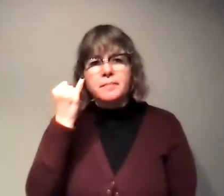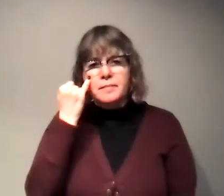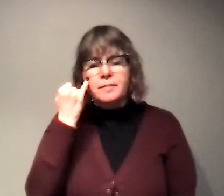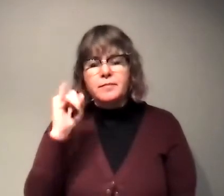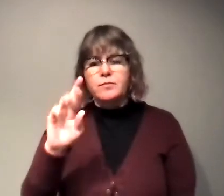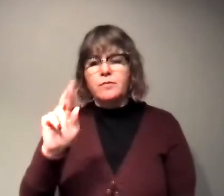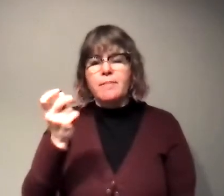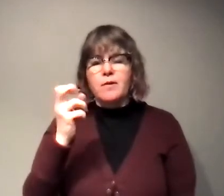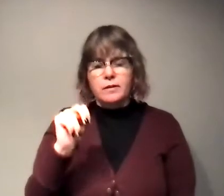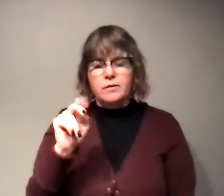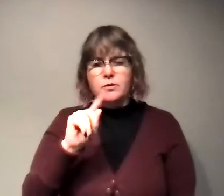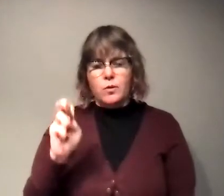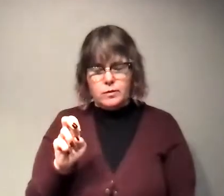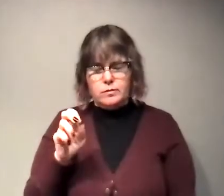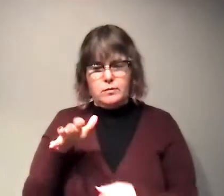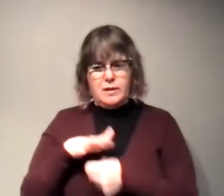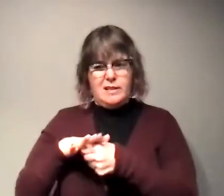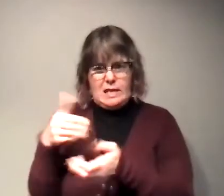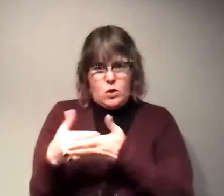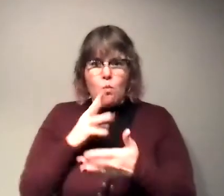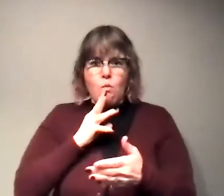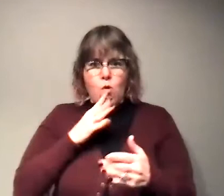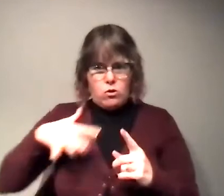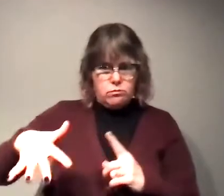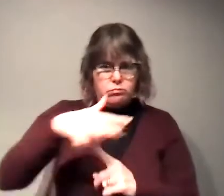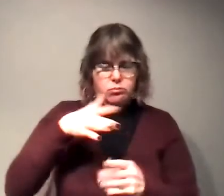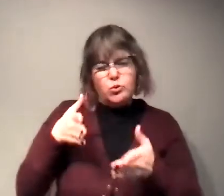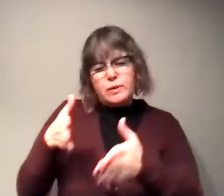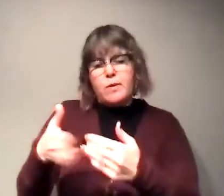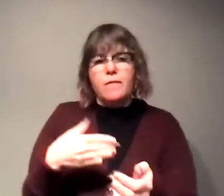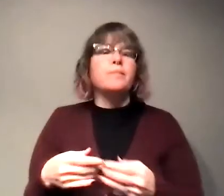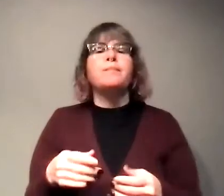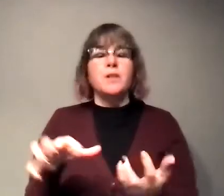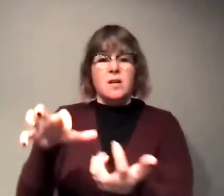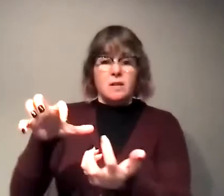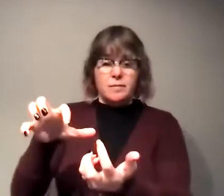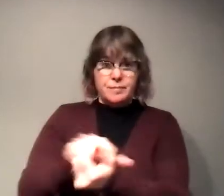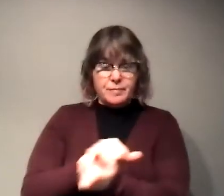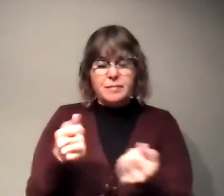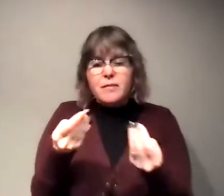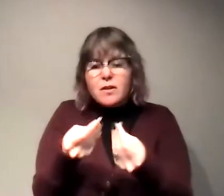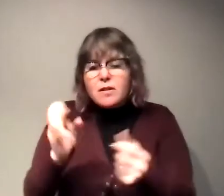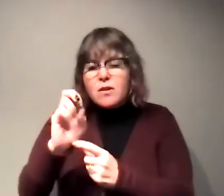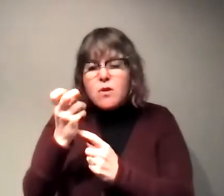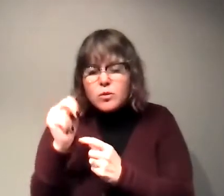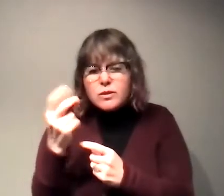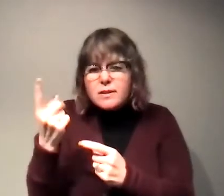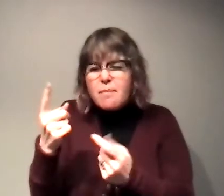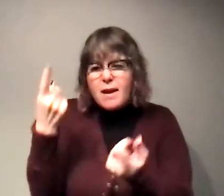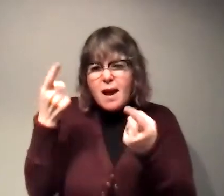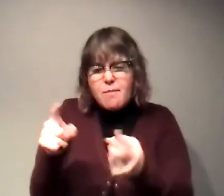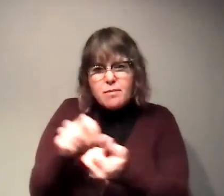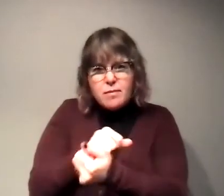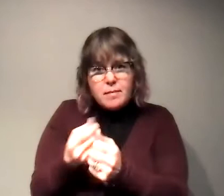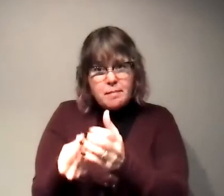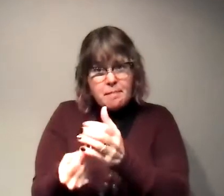so the area around water or a stream, gets destroyed by erosion or something else, can plants